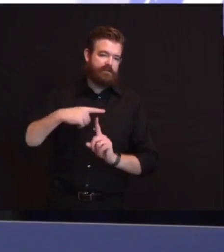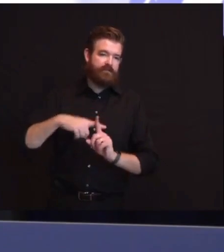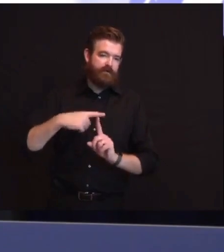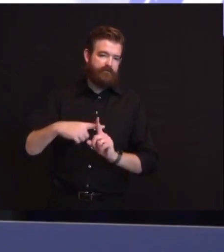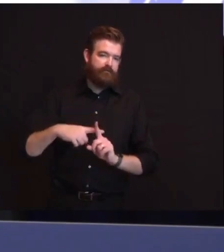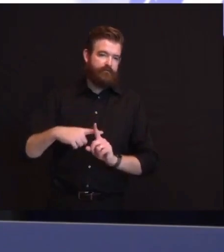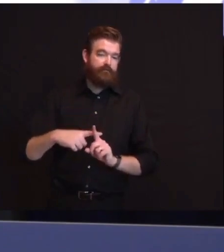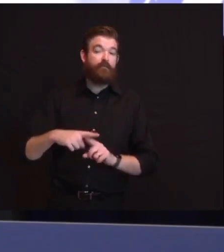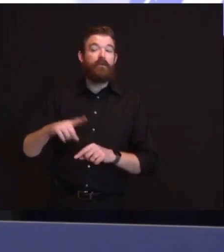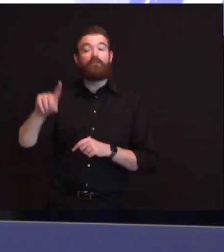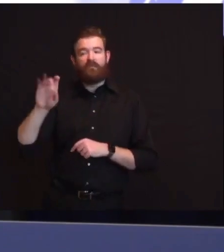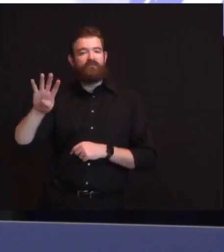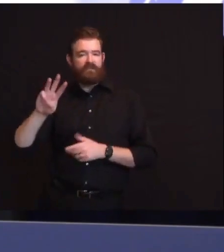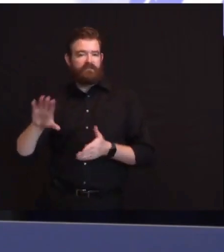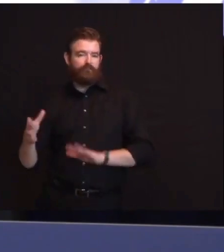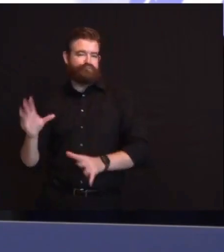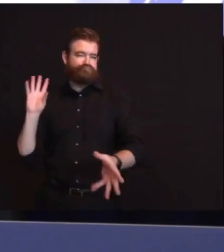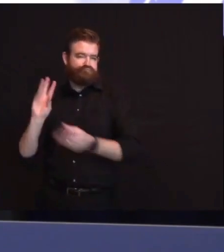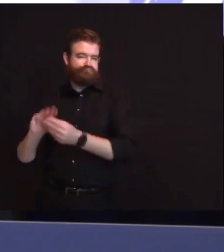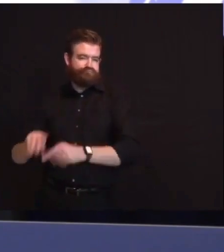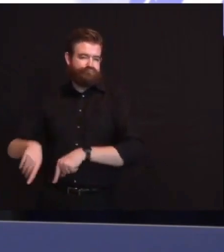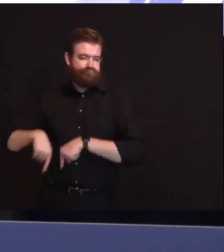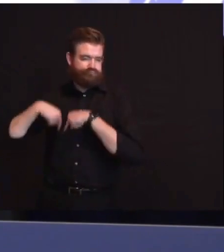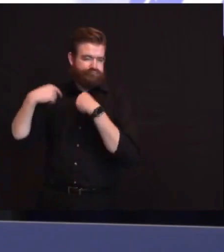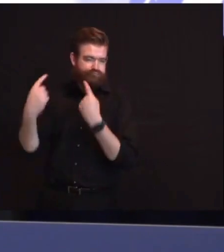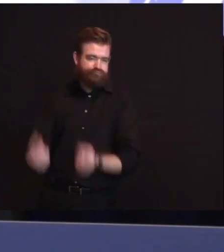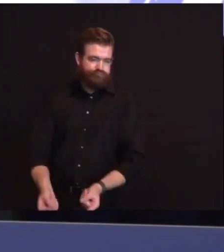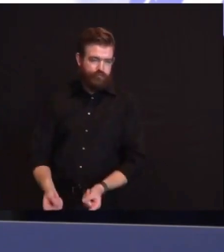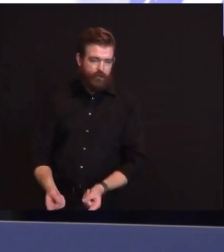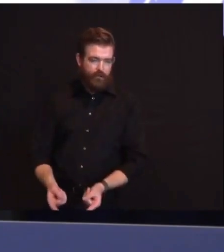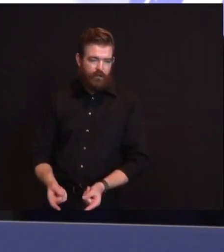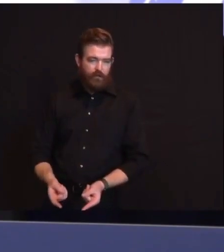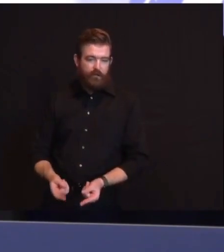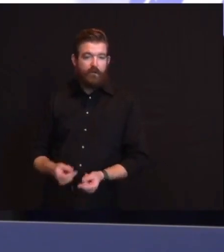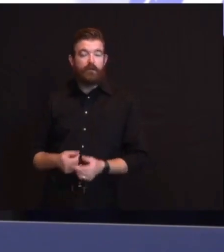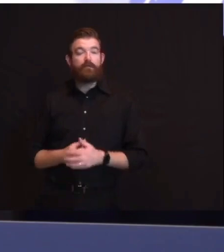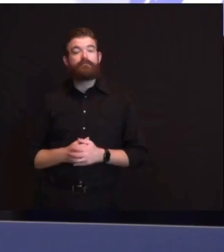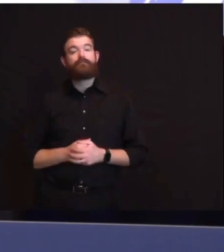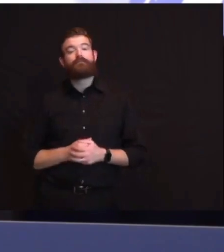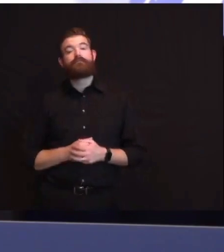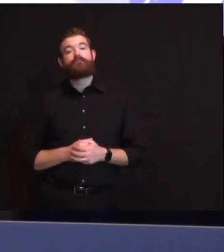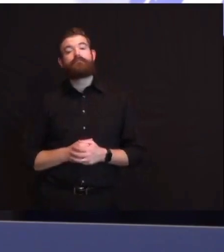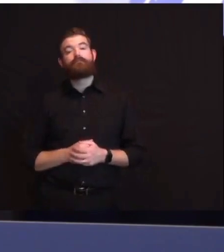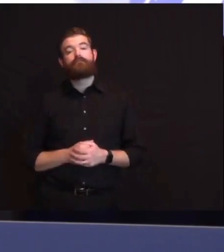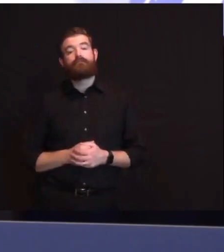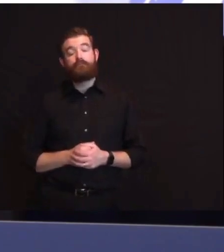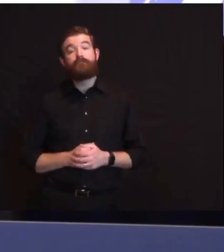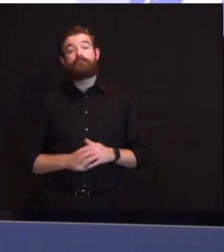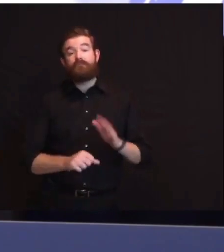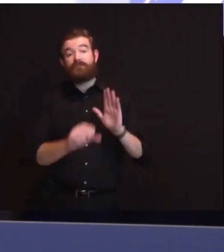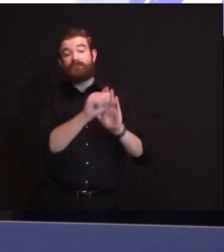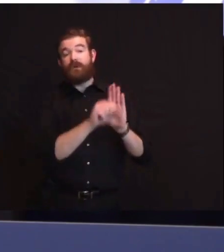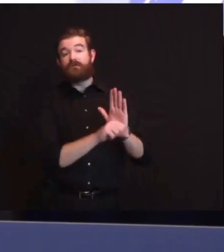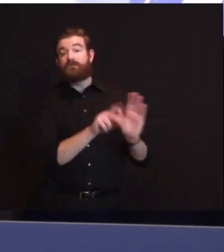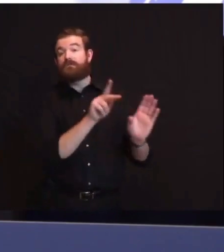deaths among our residents, and that's a cumulative count. At our state psychiatric